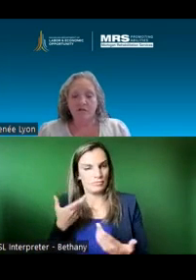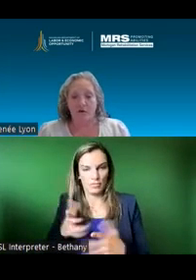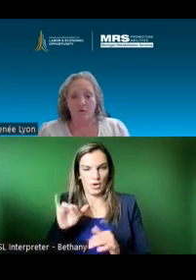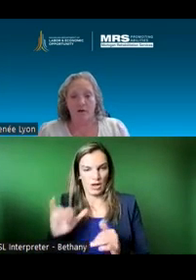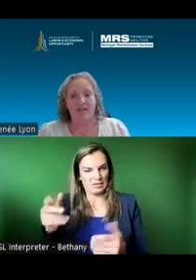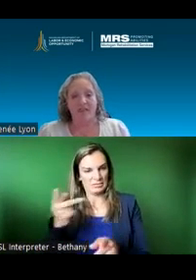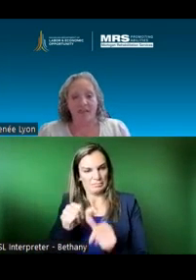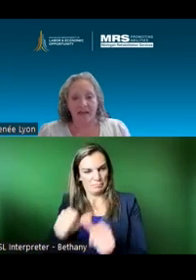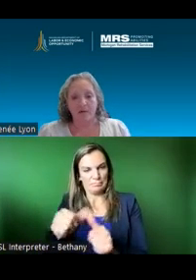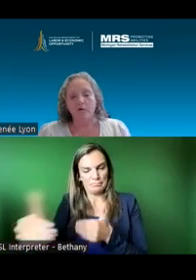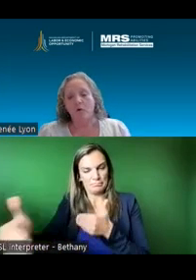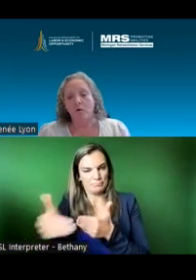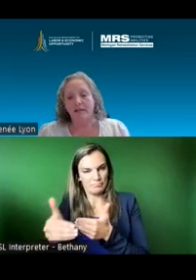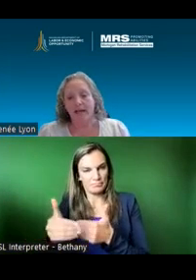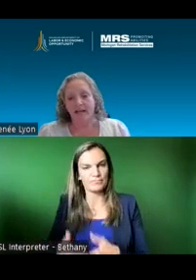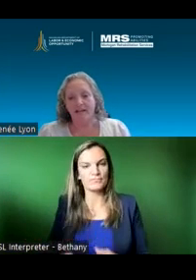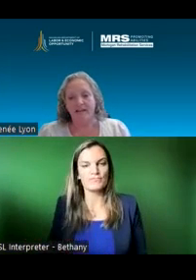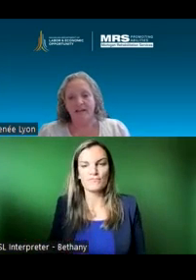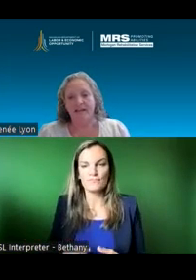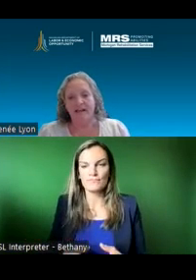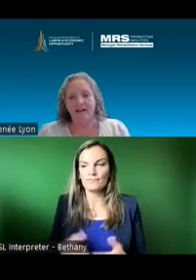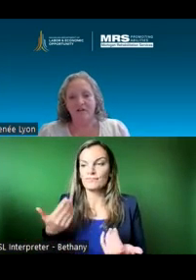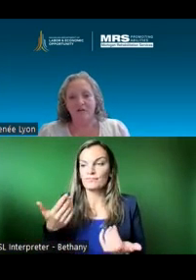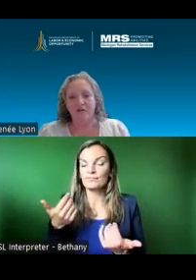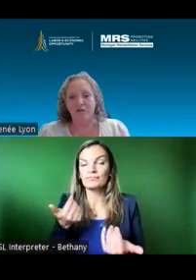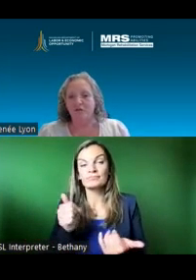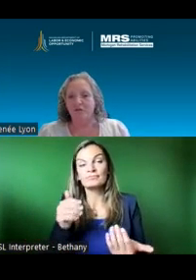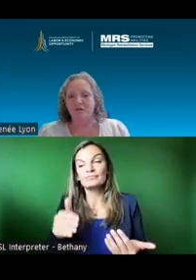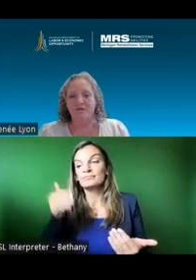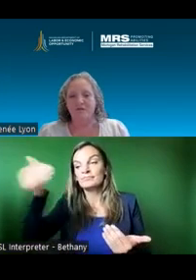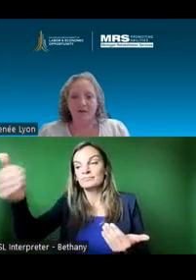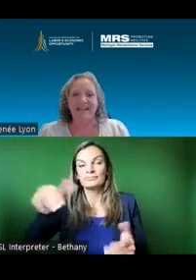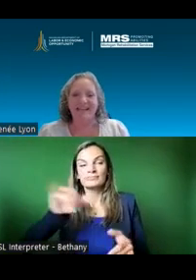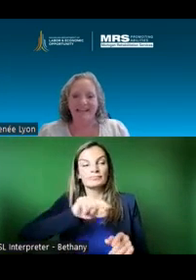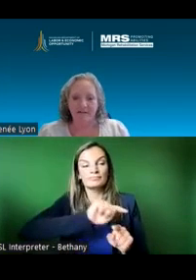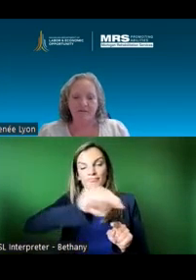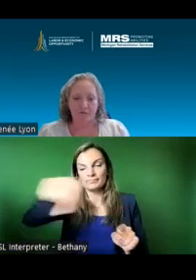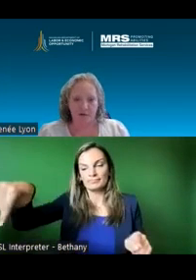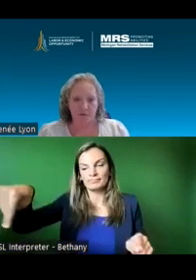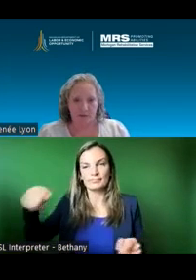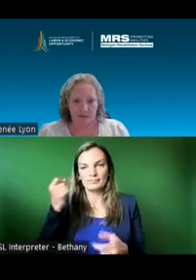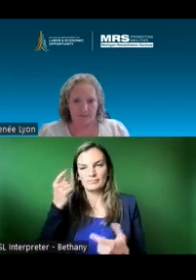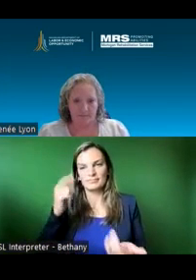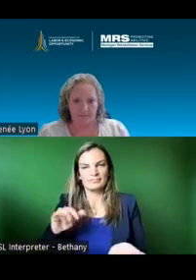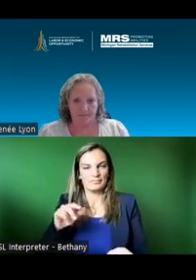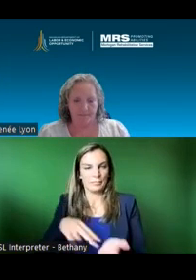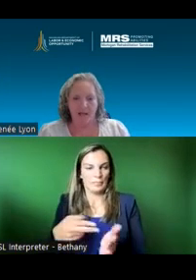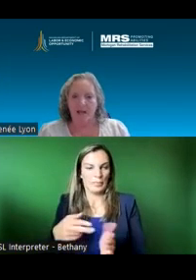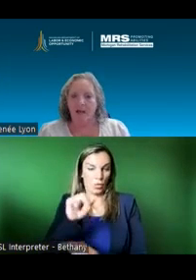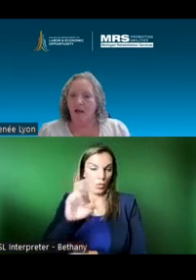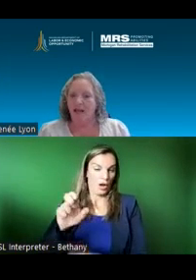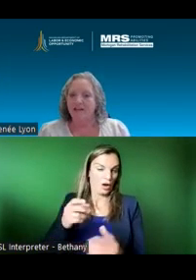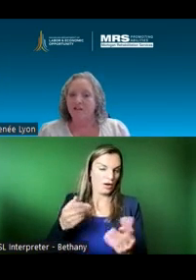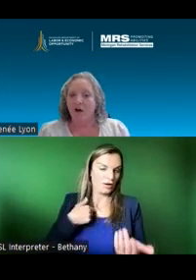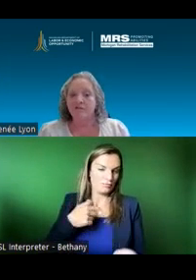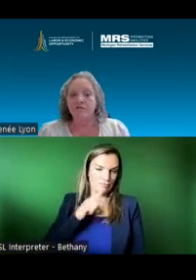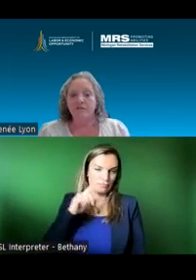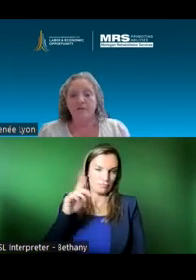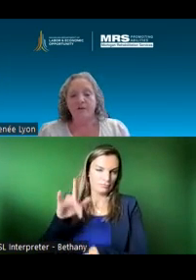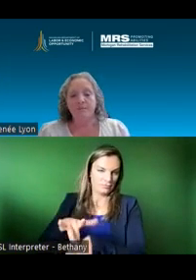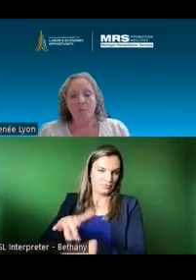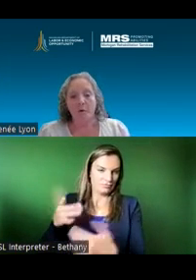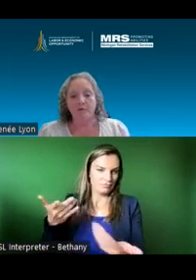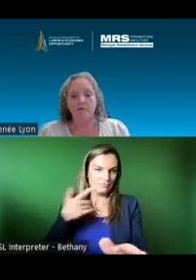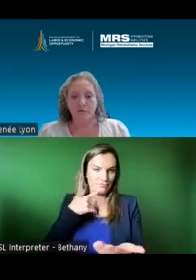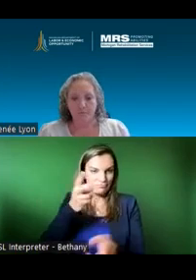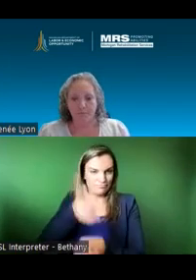third zone, and that will hold anything that you use very infrequently. It is also